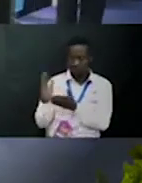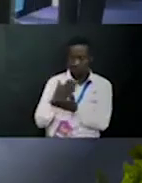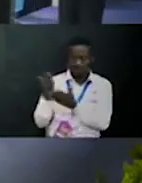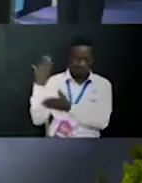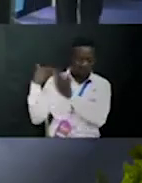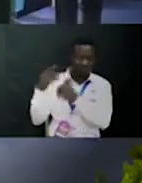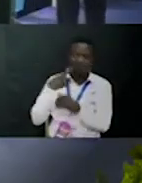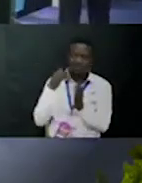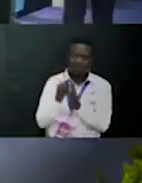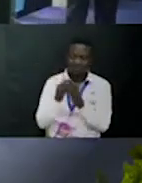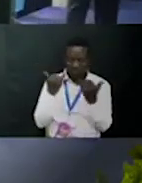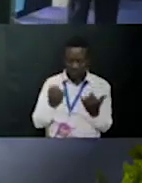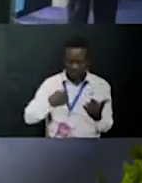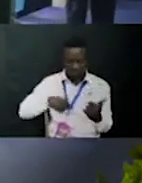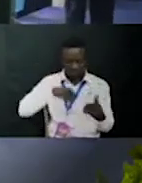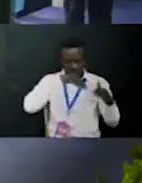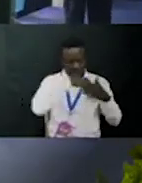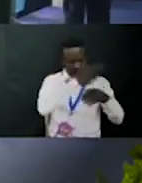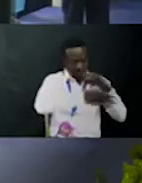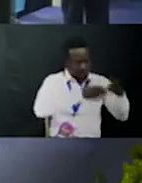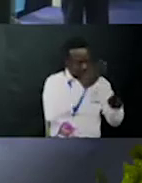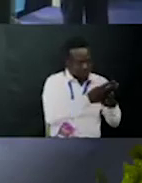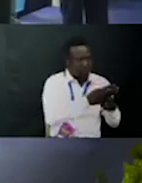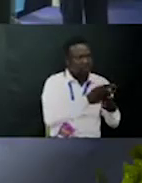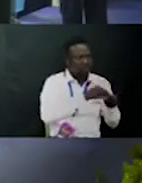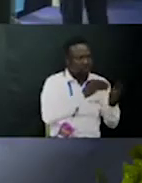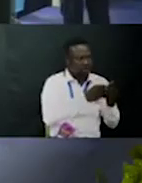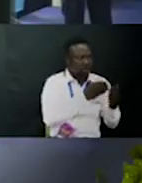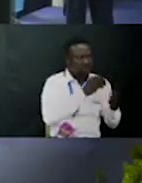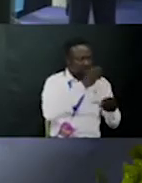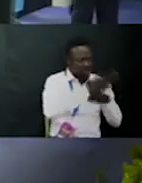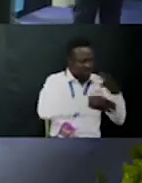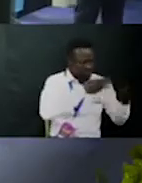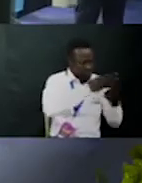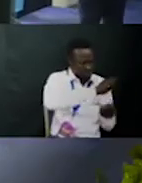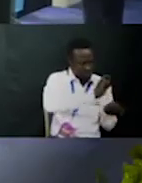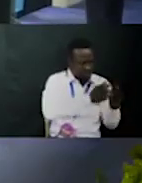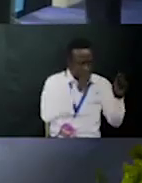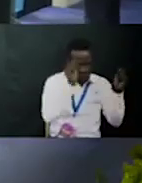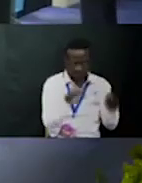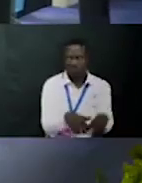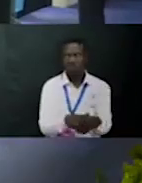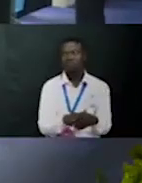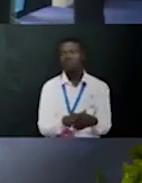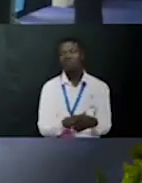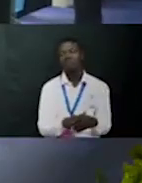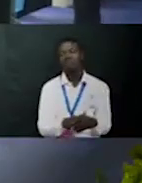that we are in the world, there is going to be a change in the world. And that is deep.